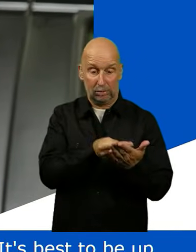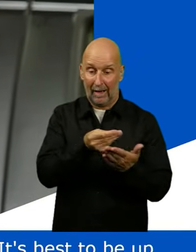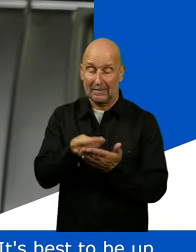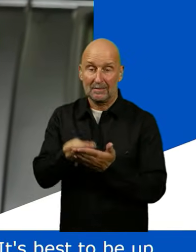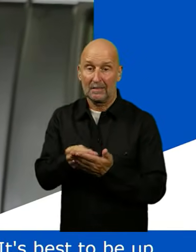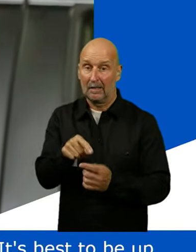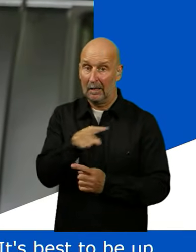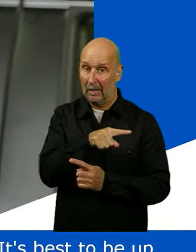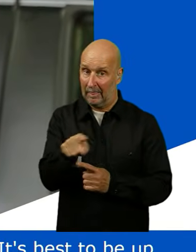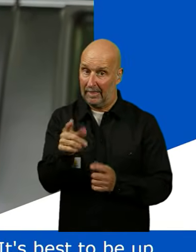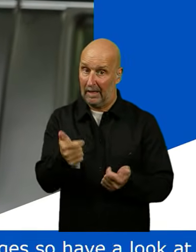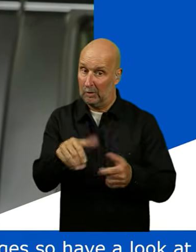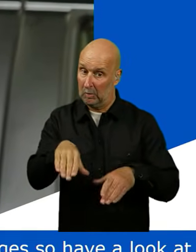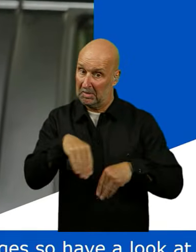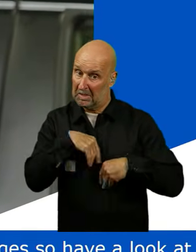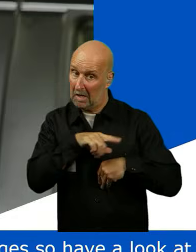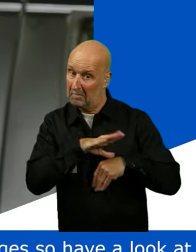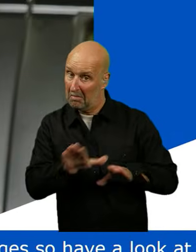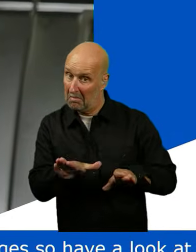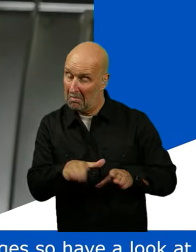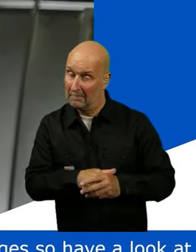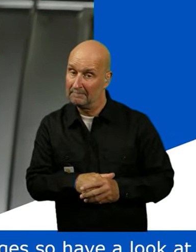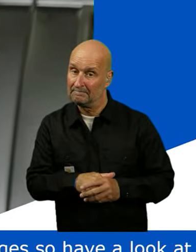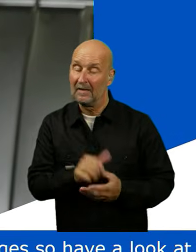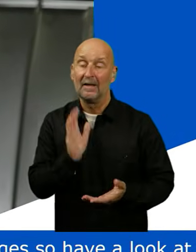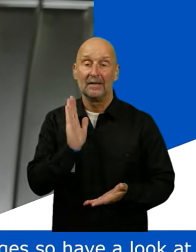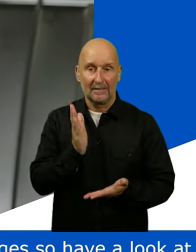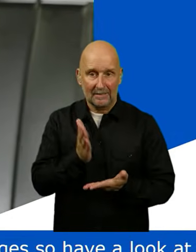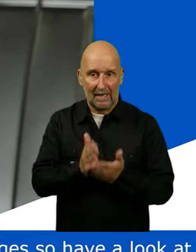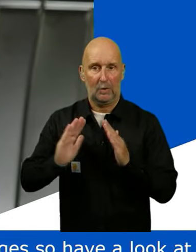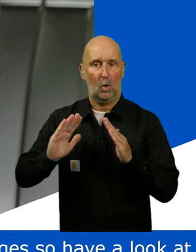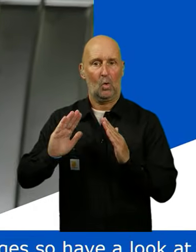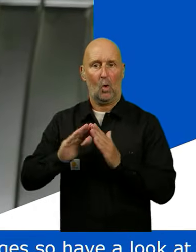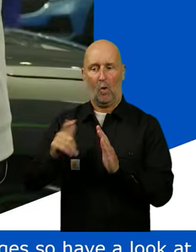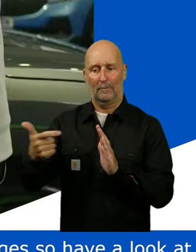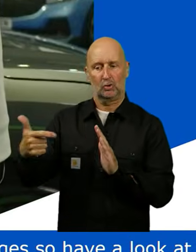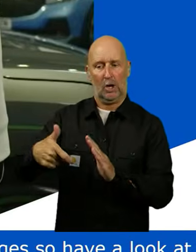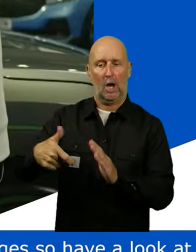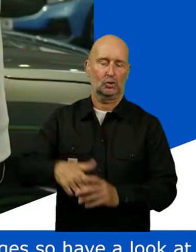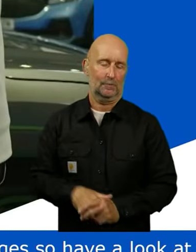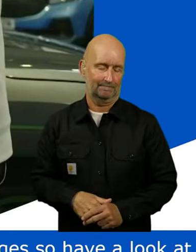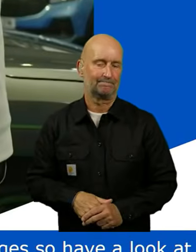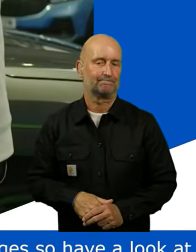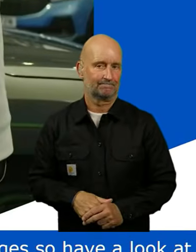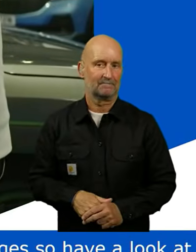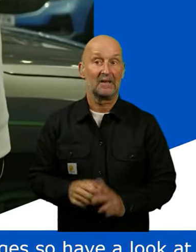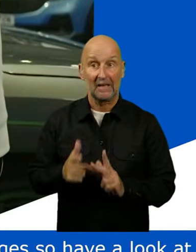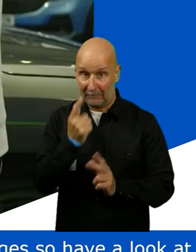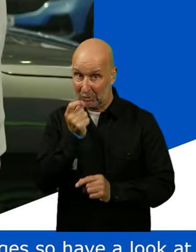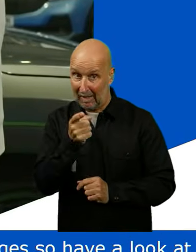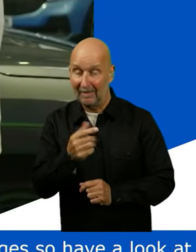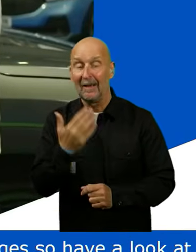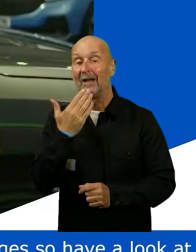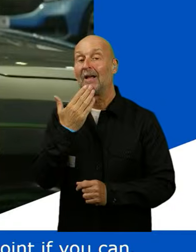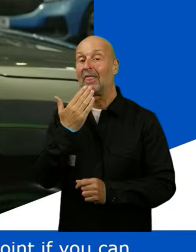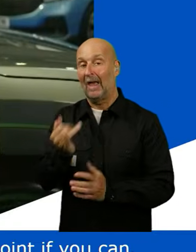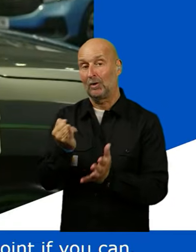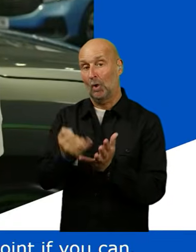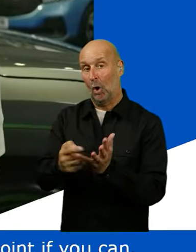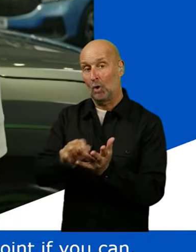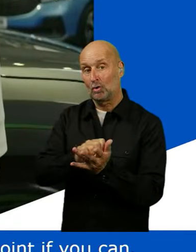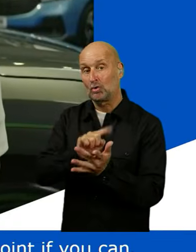and see if that is okay for you. But yeah, definitely have a home charging point if you can. Thank you so much for that, That's okay. Sophie. So in some